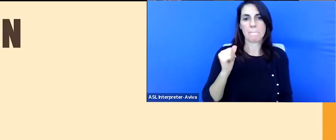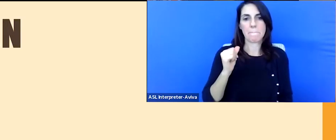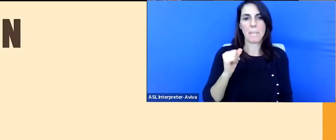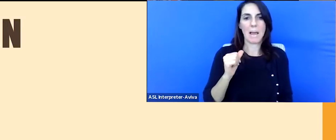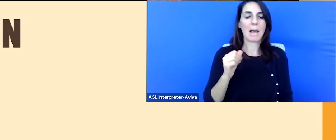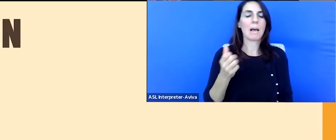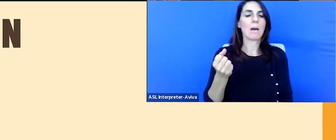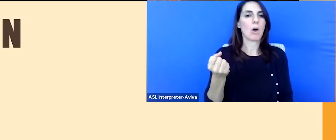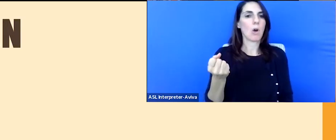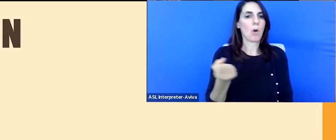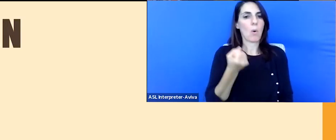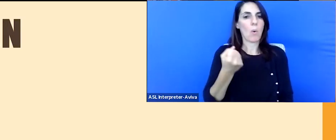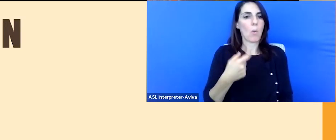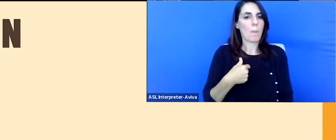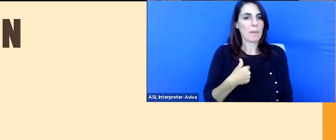hold me,